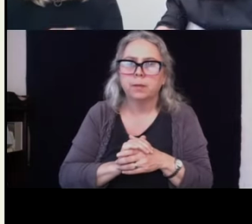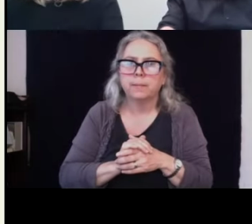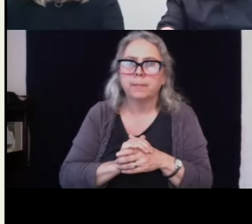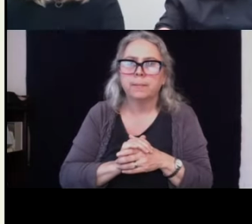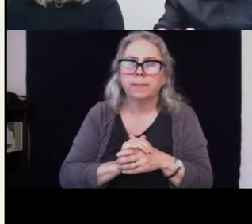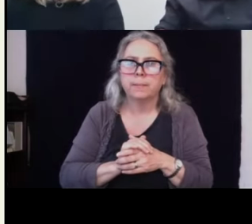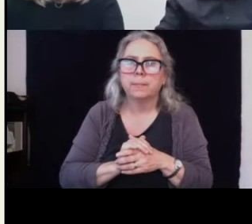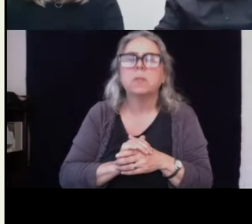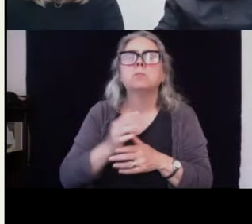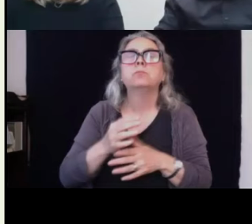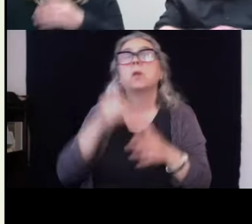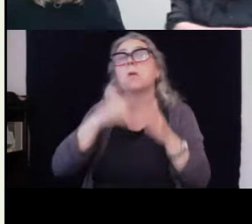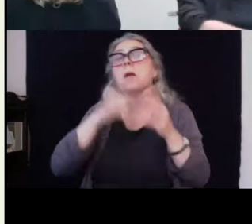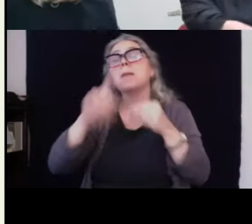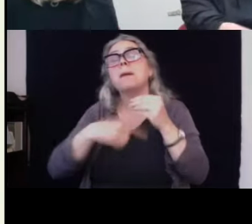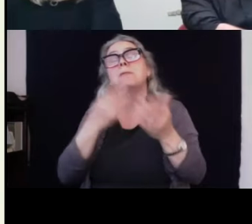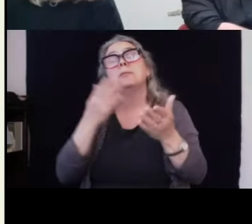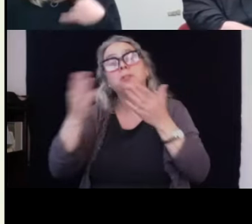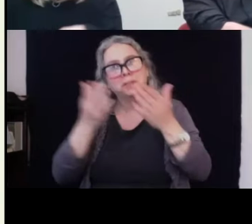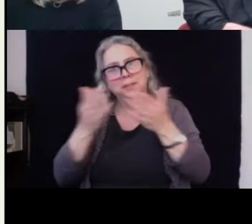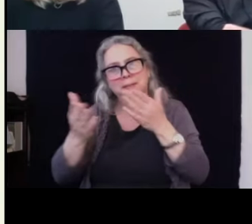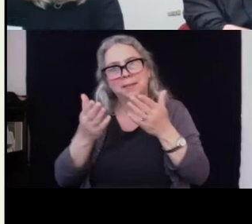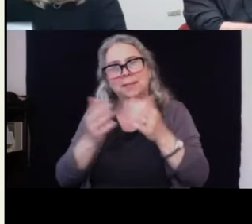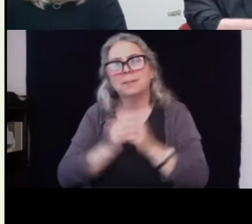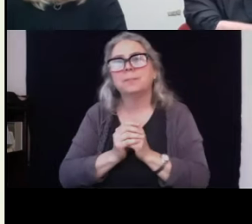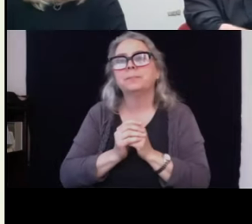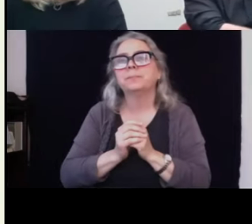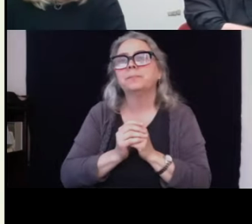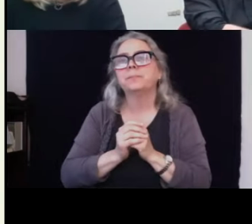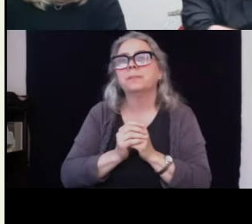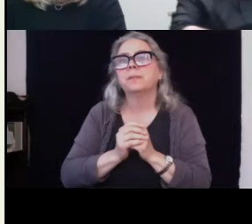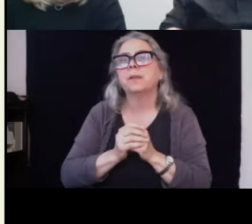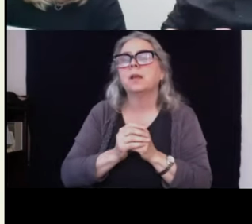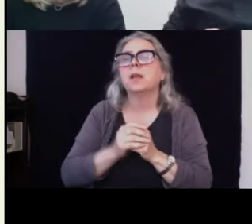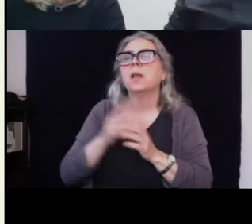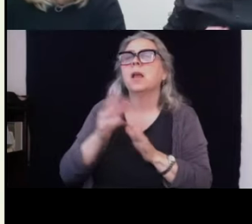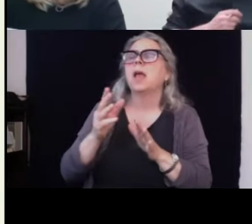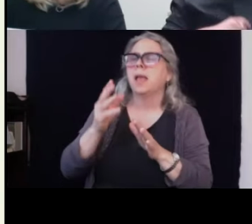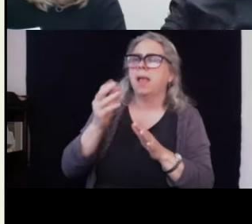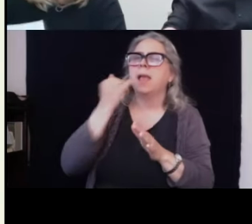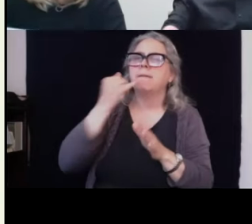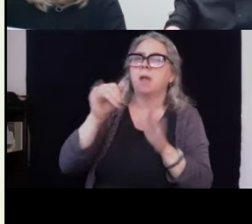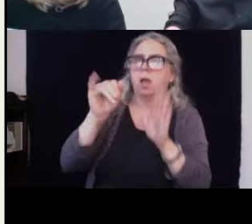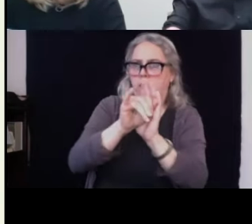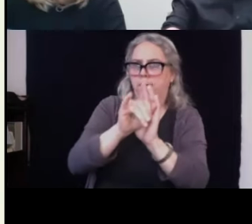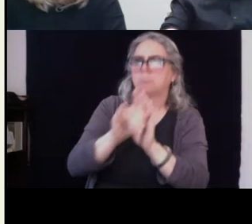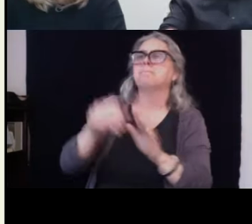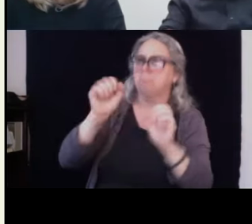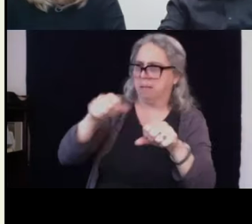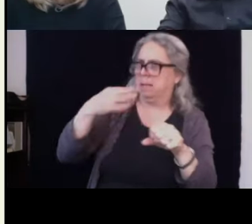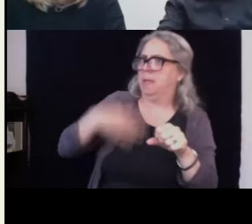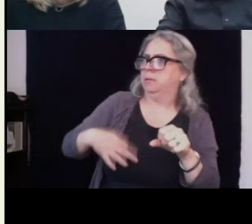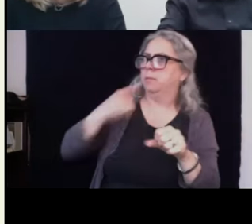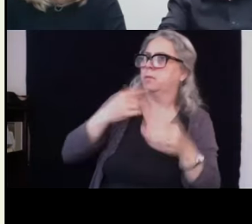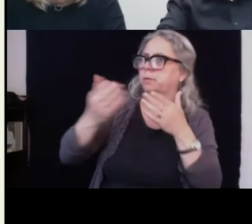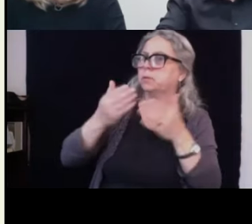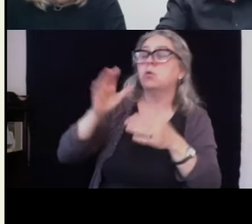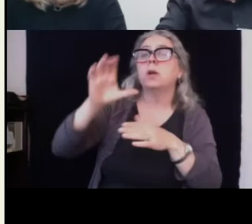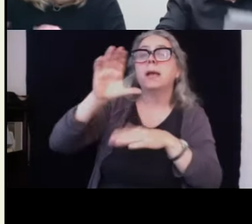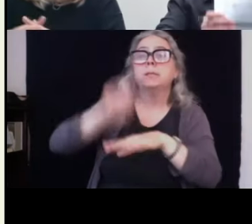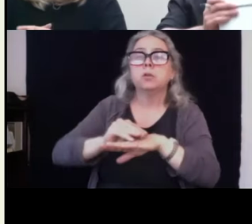So what about services? To be found eligible for services, your case manager will have